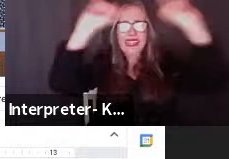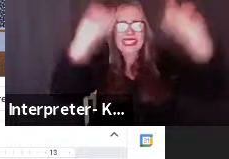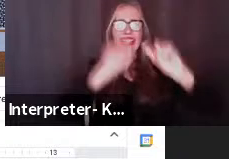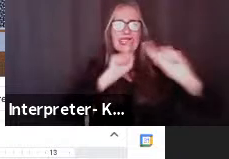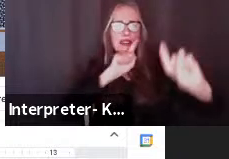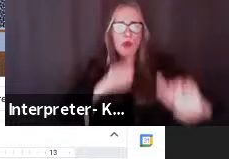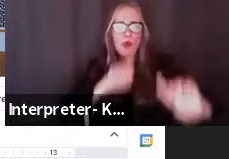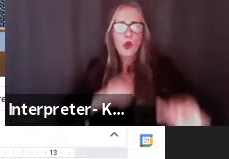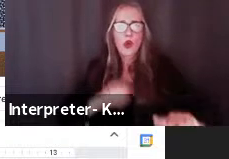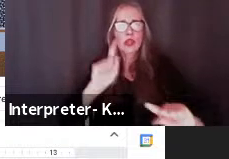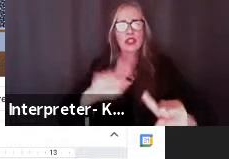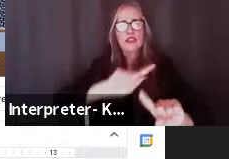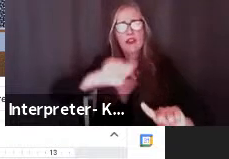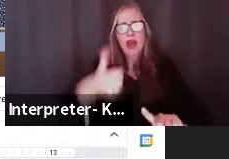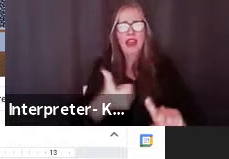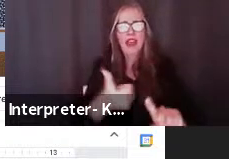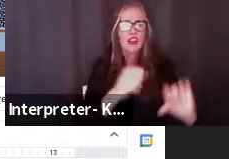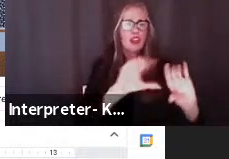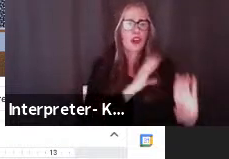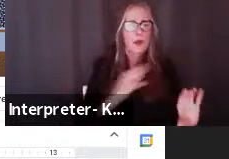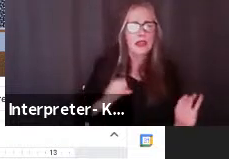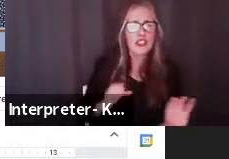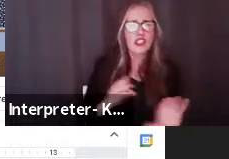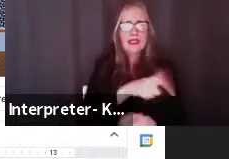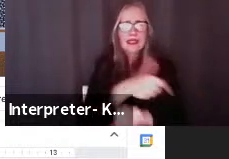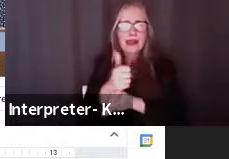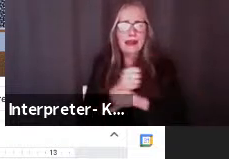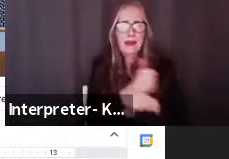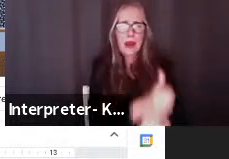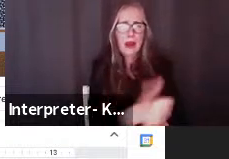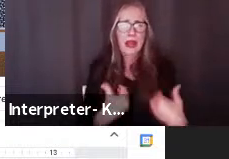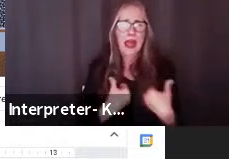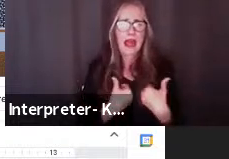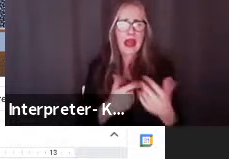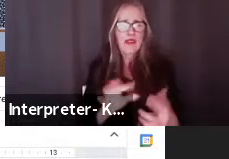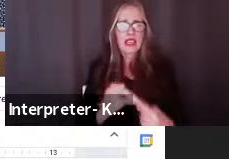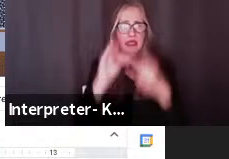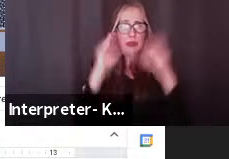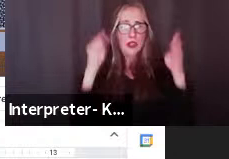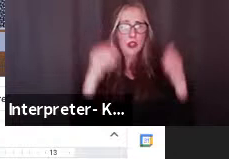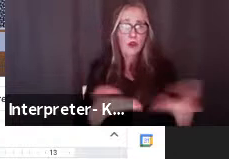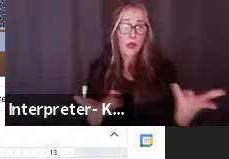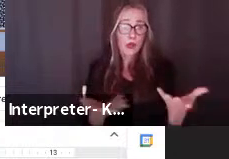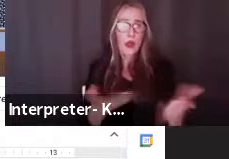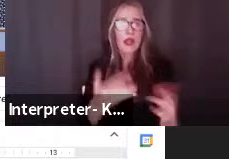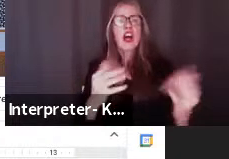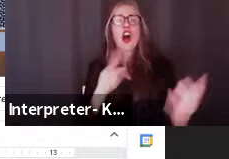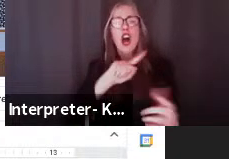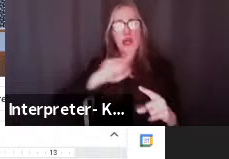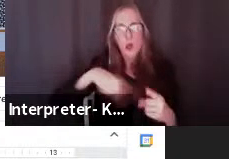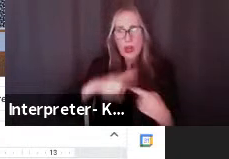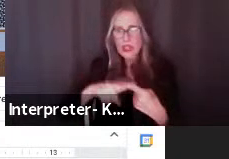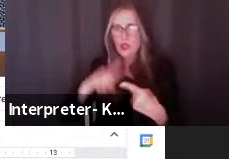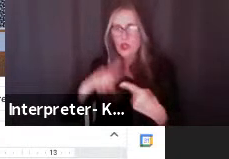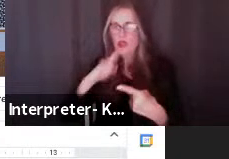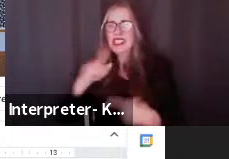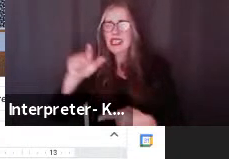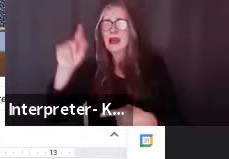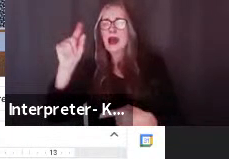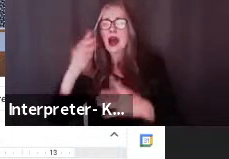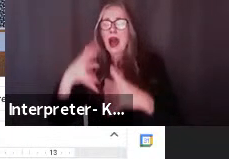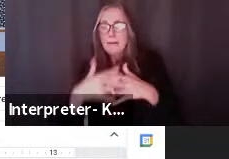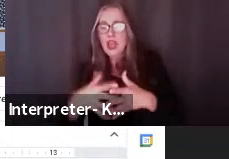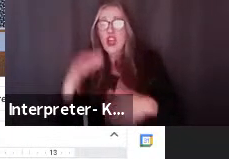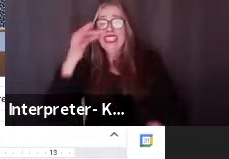commissions and having a special um focus on the intersection of the american indian